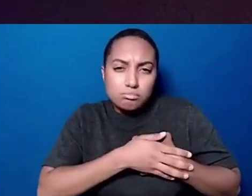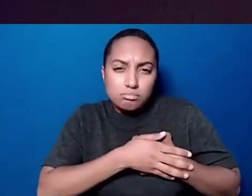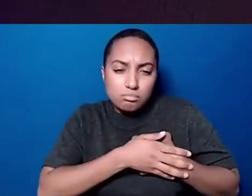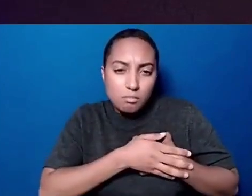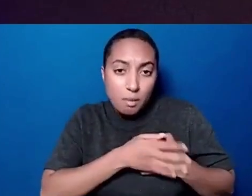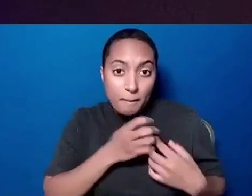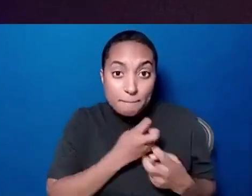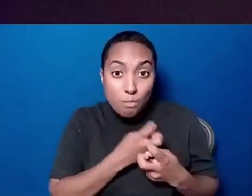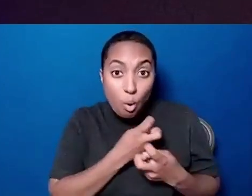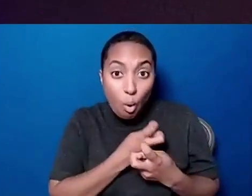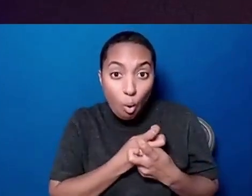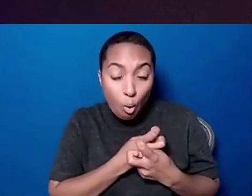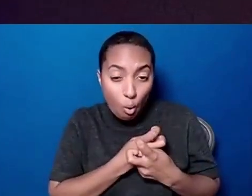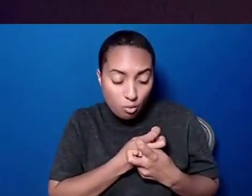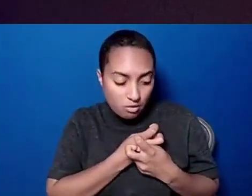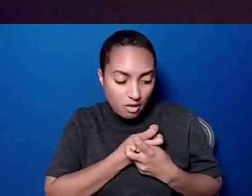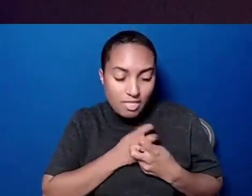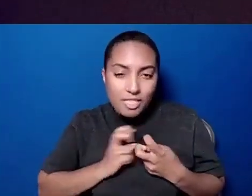heart.